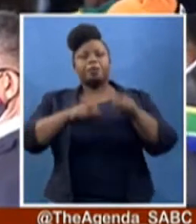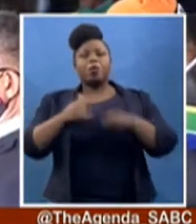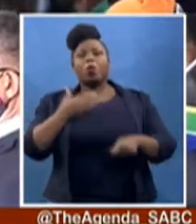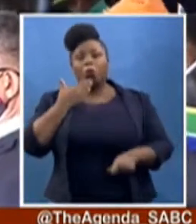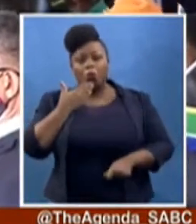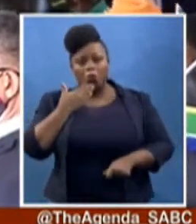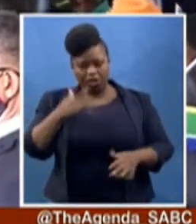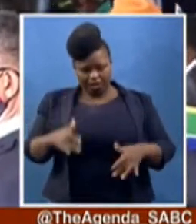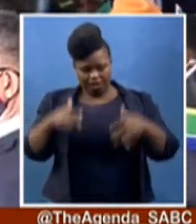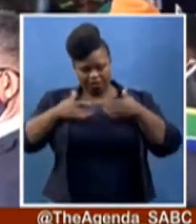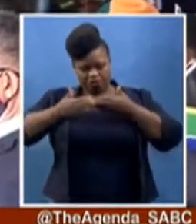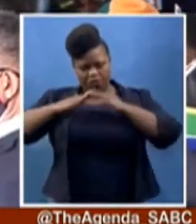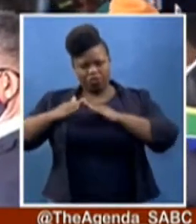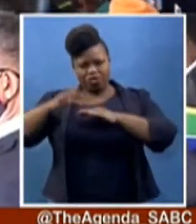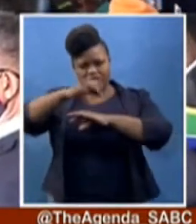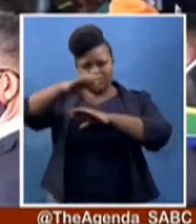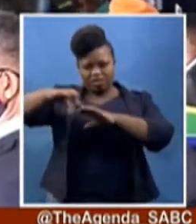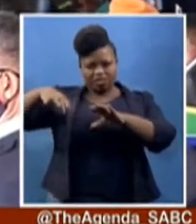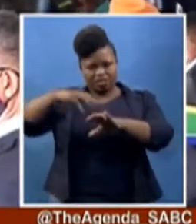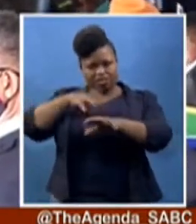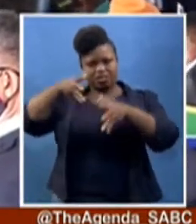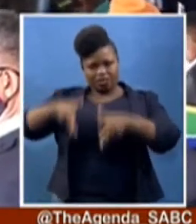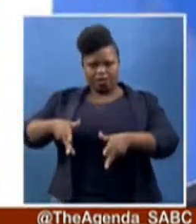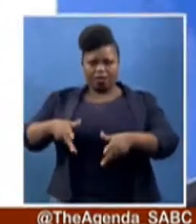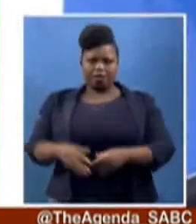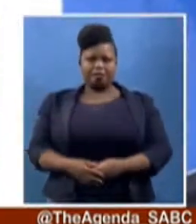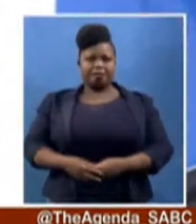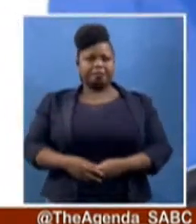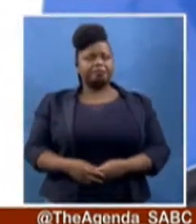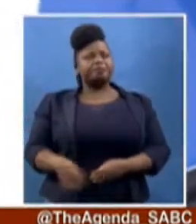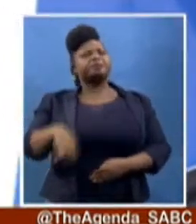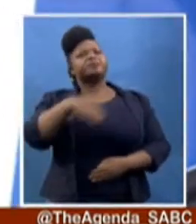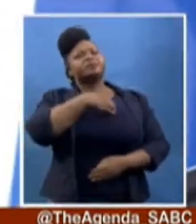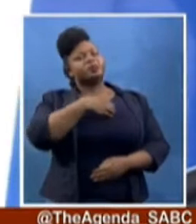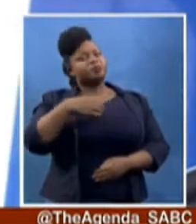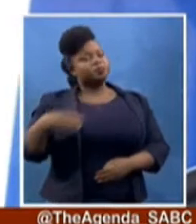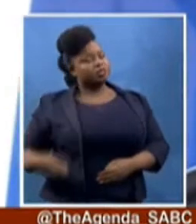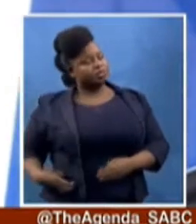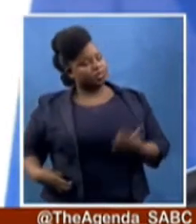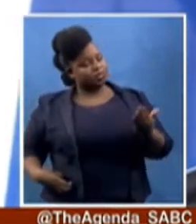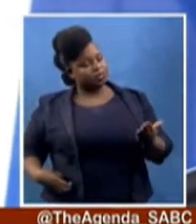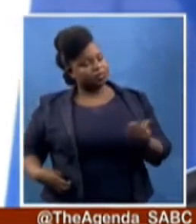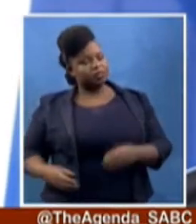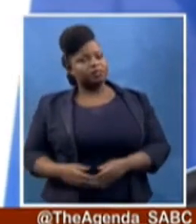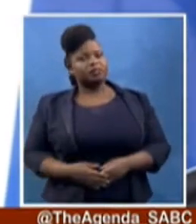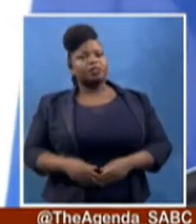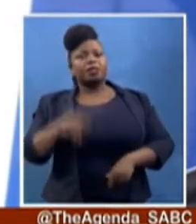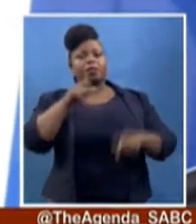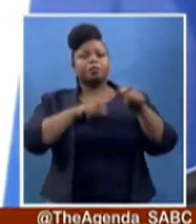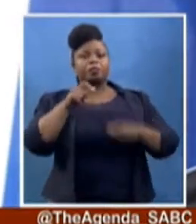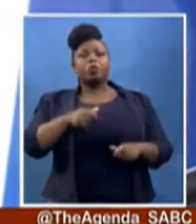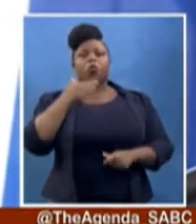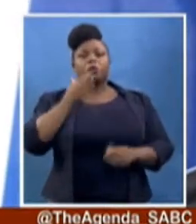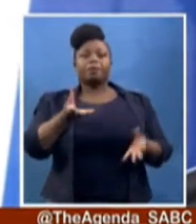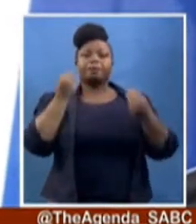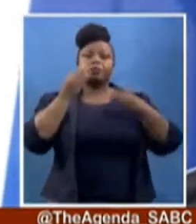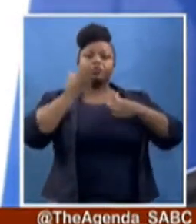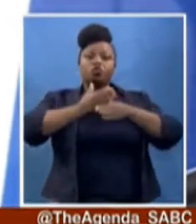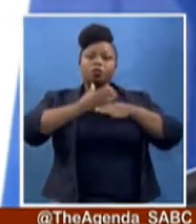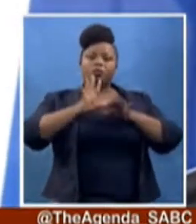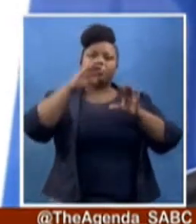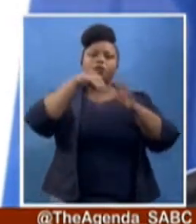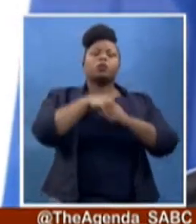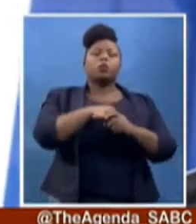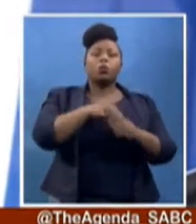President, the people who will be working here will include, amongst others,